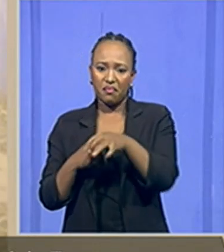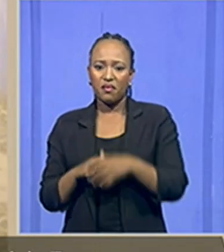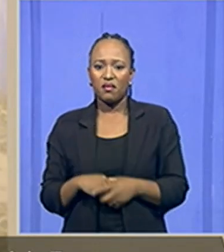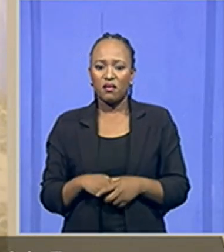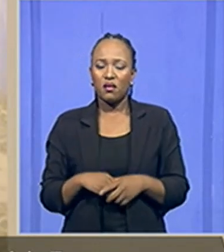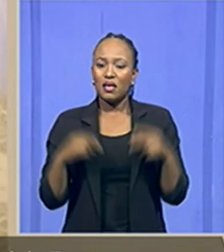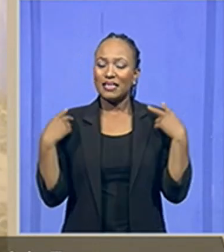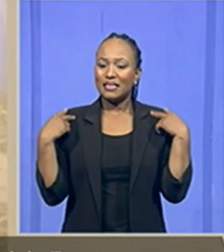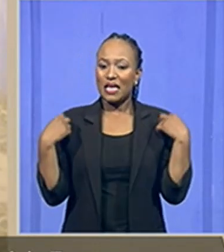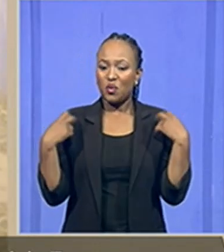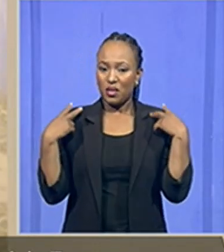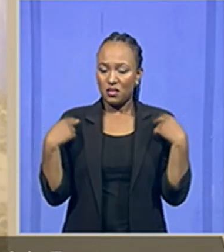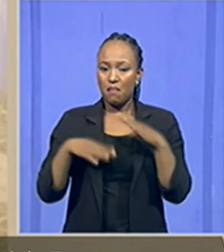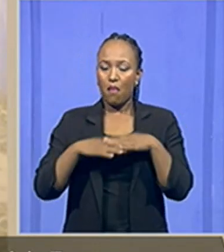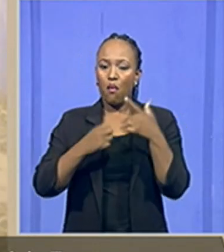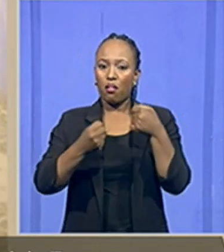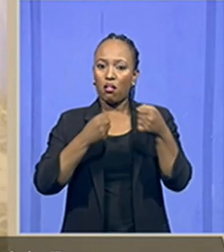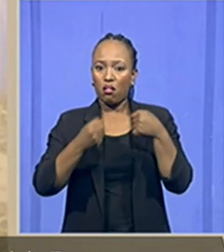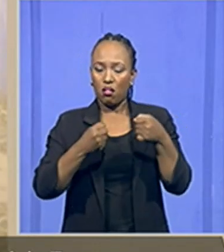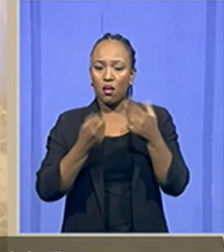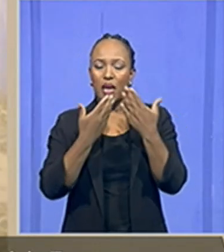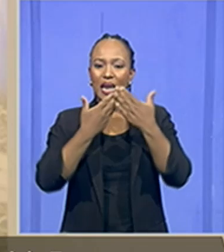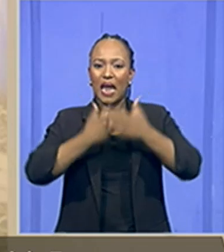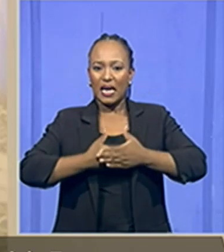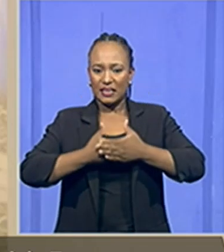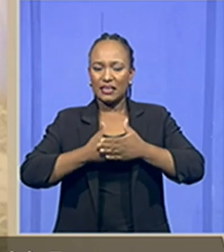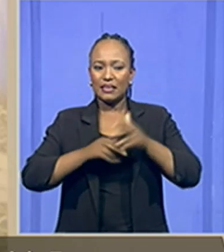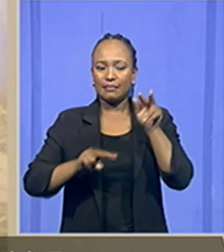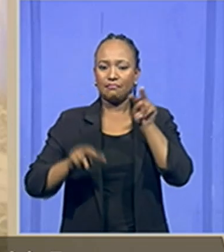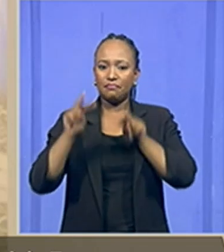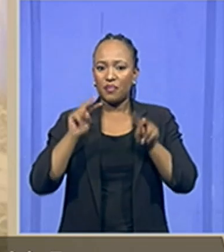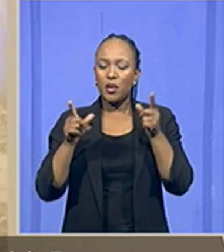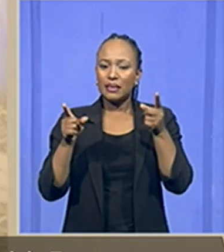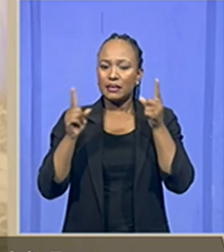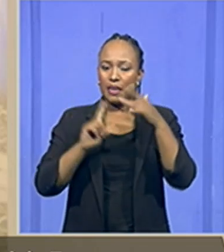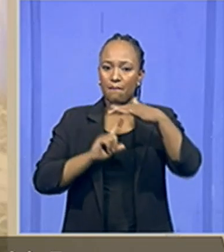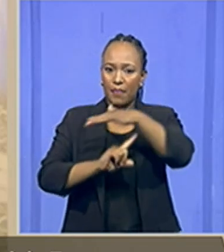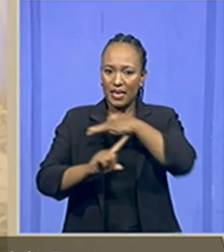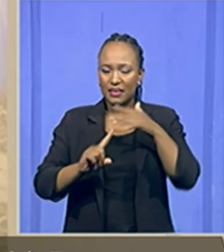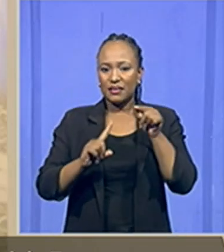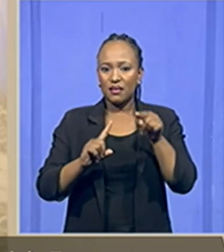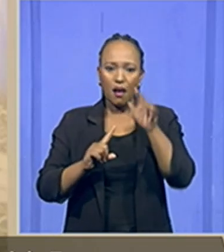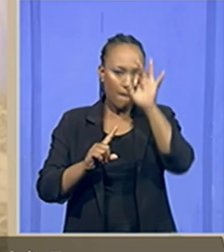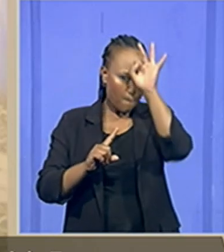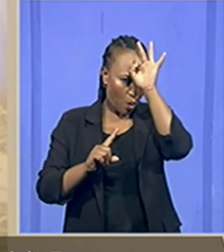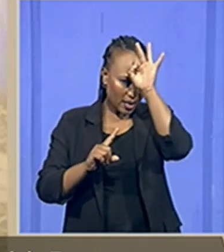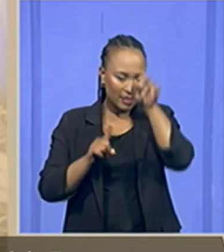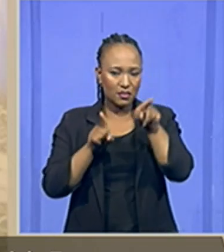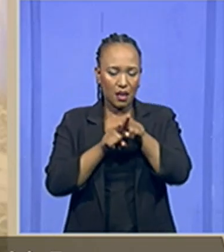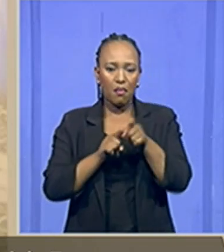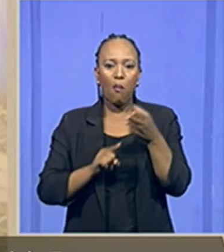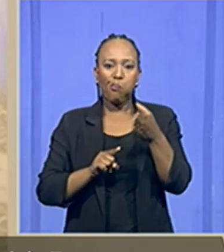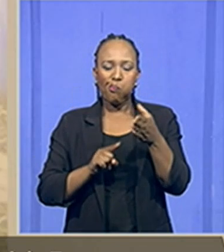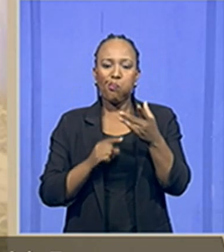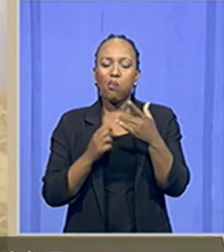more especially for night shift, to ensure backup in a dangerous situation. Regular police patrol should